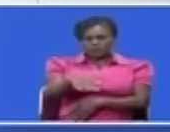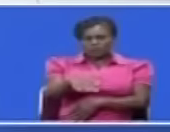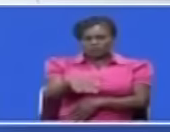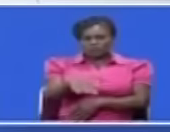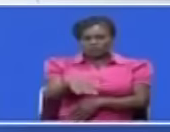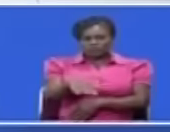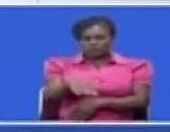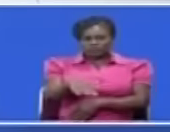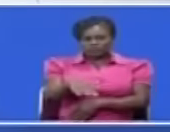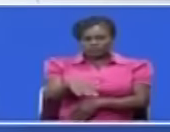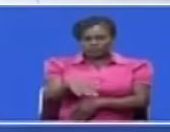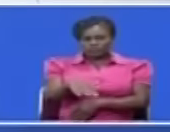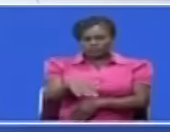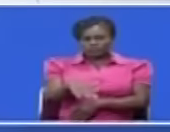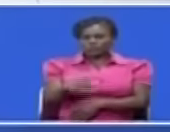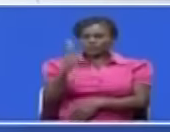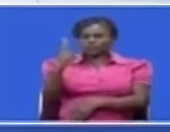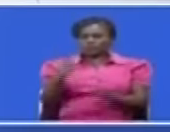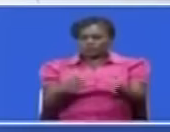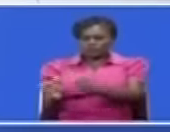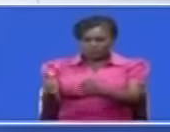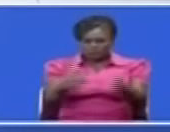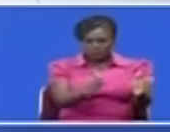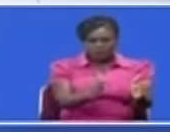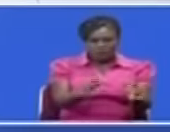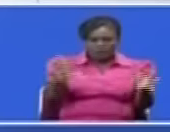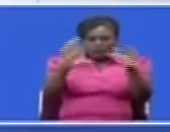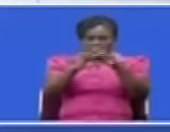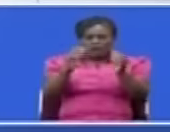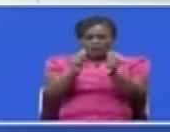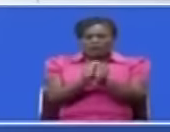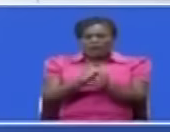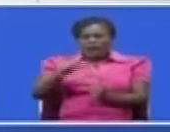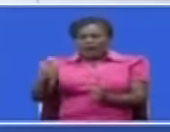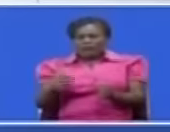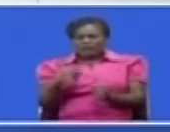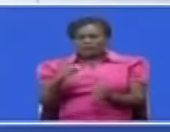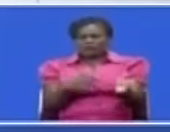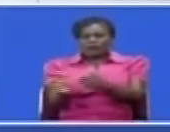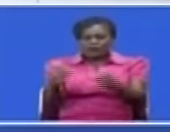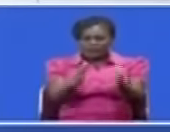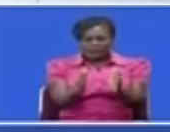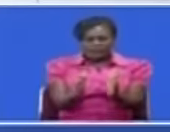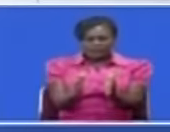where the two river systems are meeting, the Gucha and Migori are meeting,